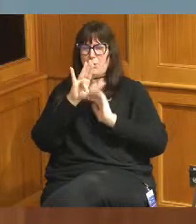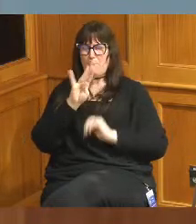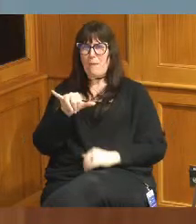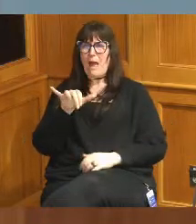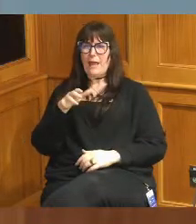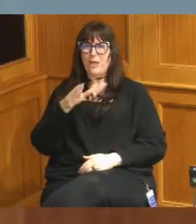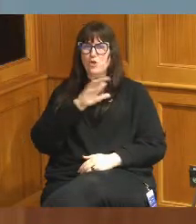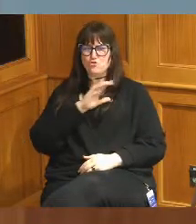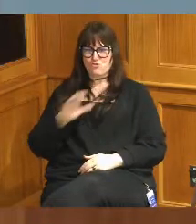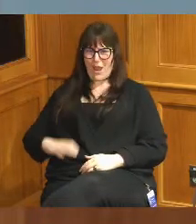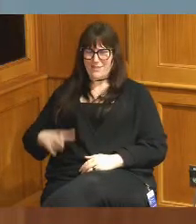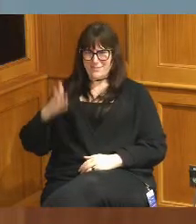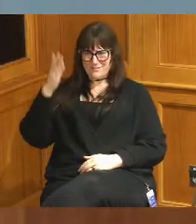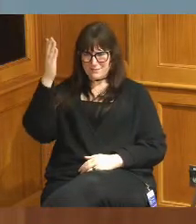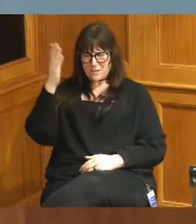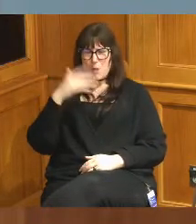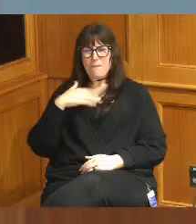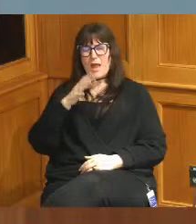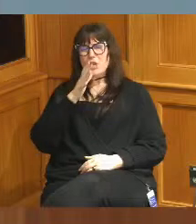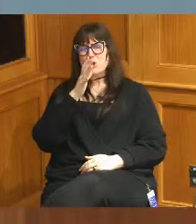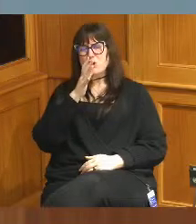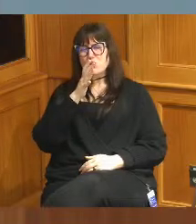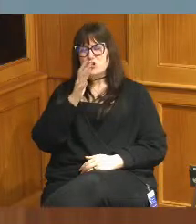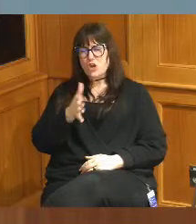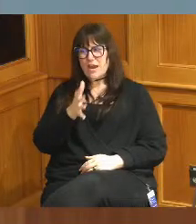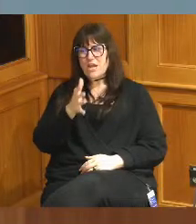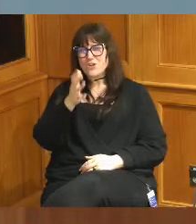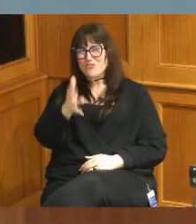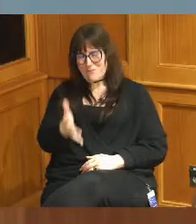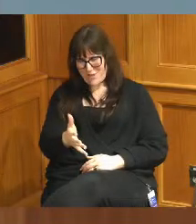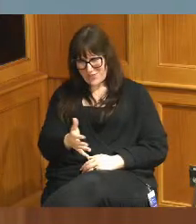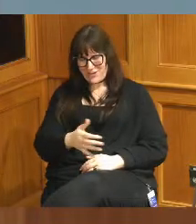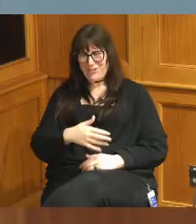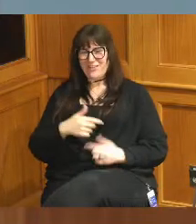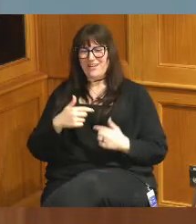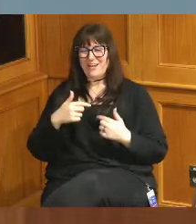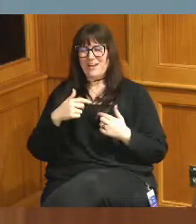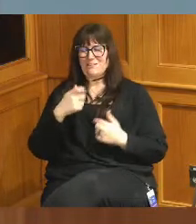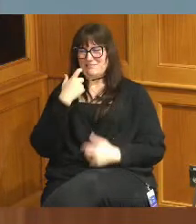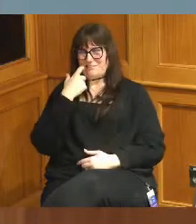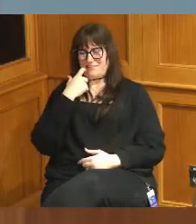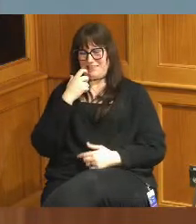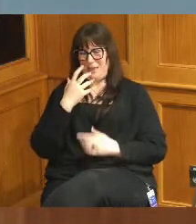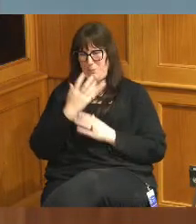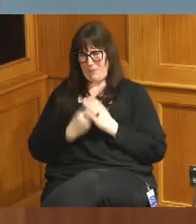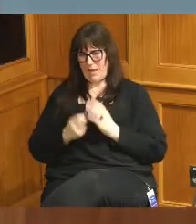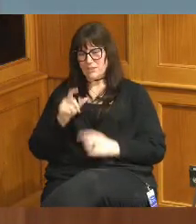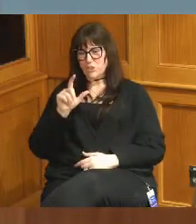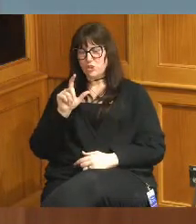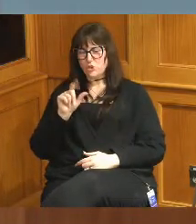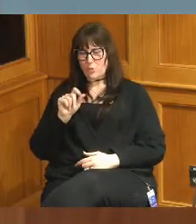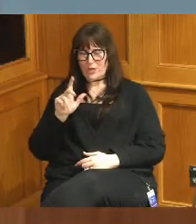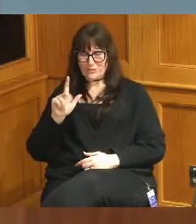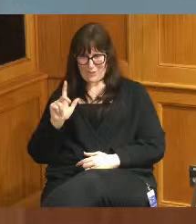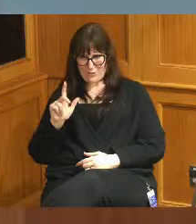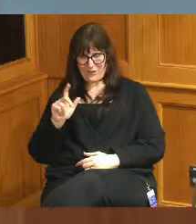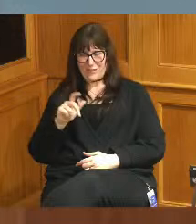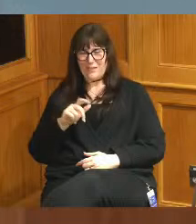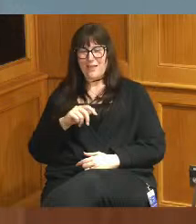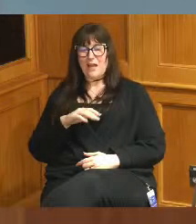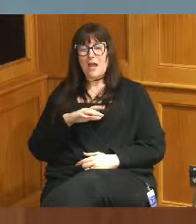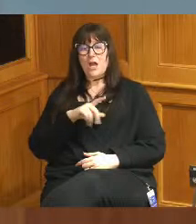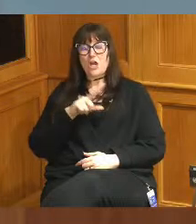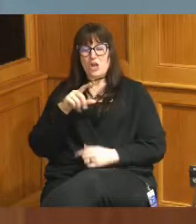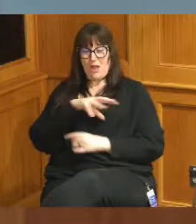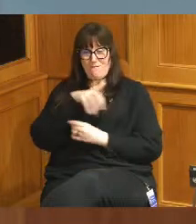my great-grandmother, Eloise Cobb Leaks, who recently passed in 2023. She has served in her church